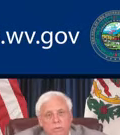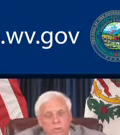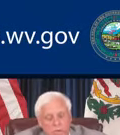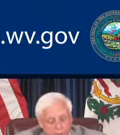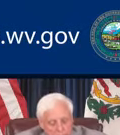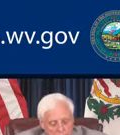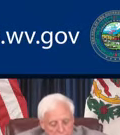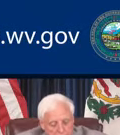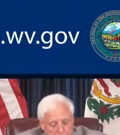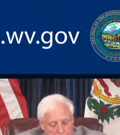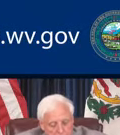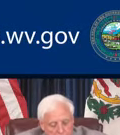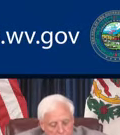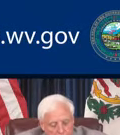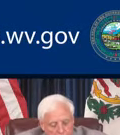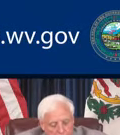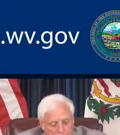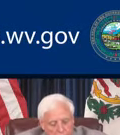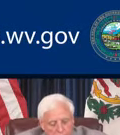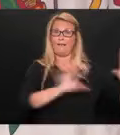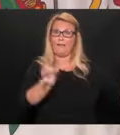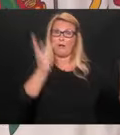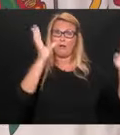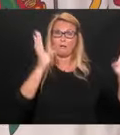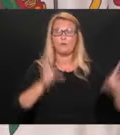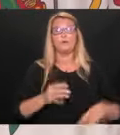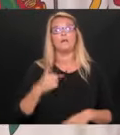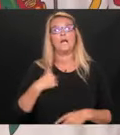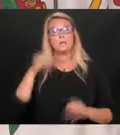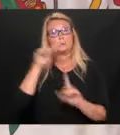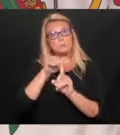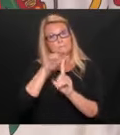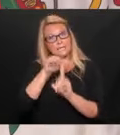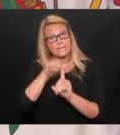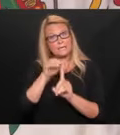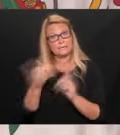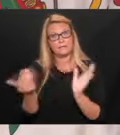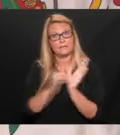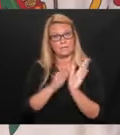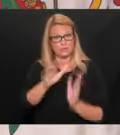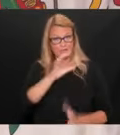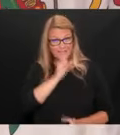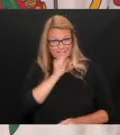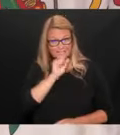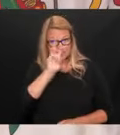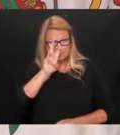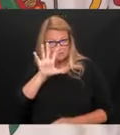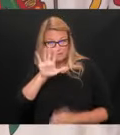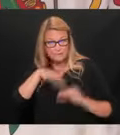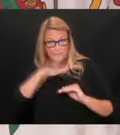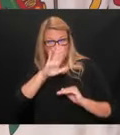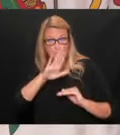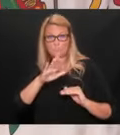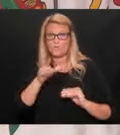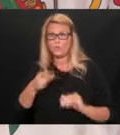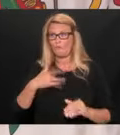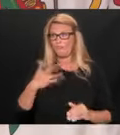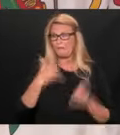way we want it to look. I remind you over and over and over, if you're 65 and older, if you have any symptom